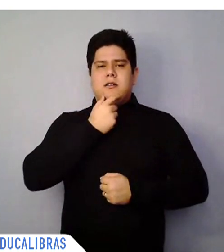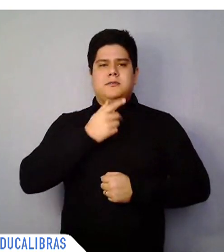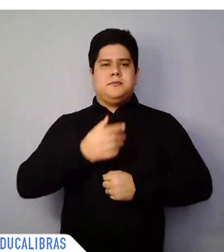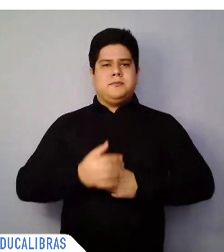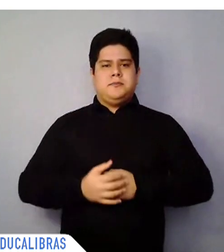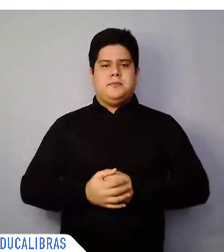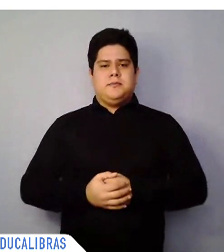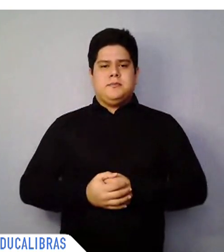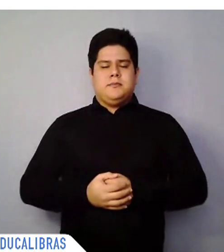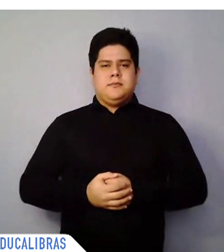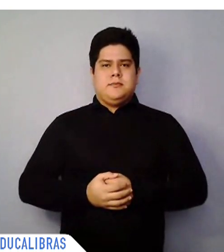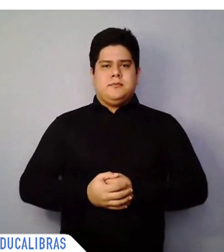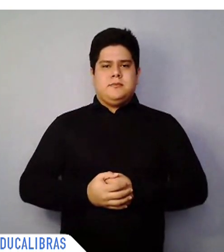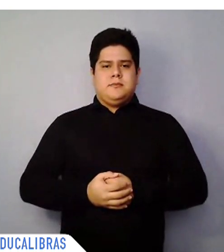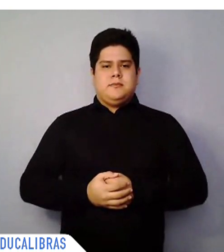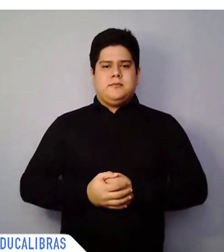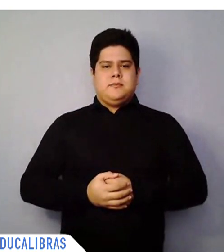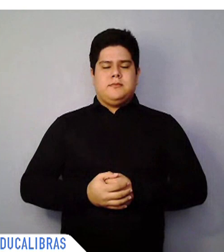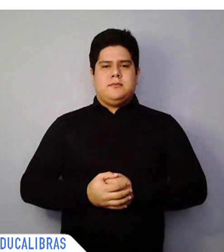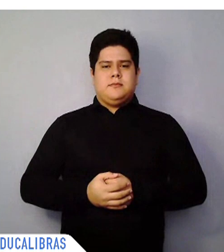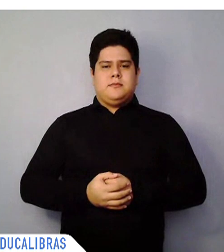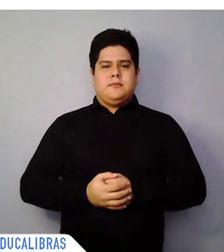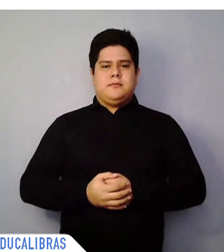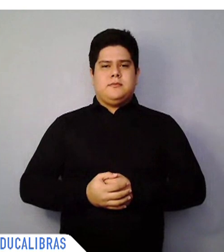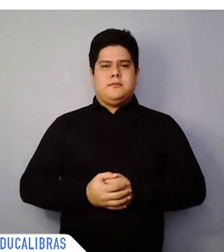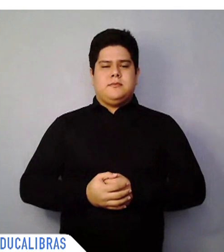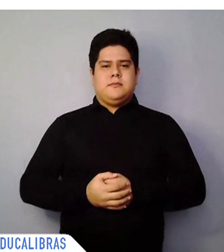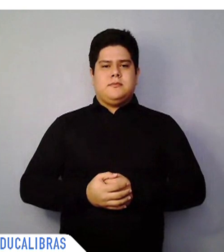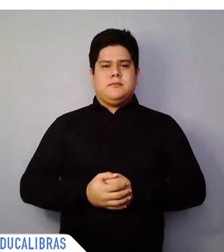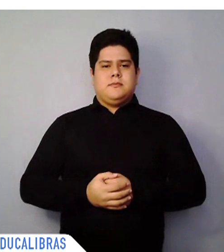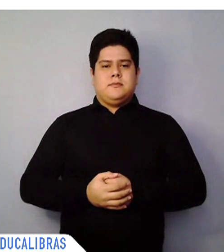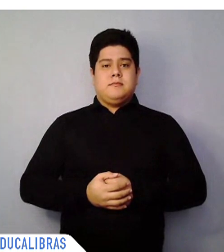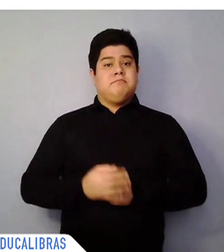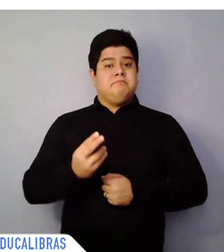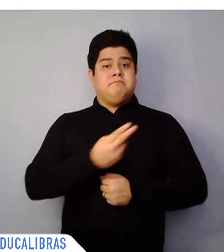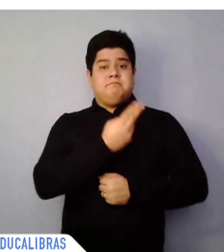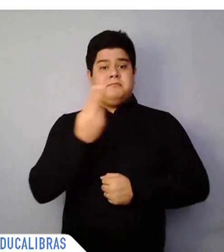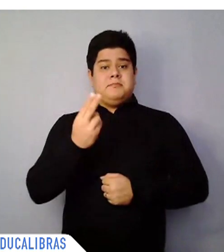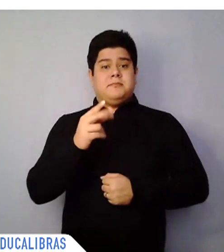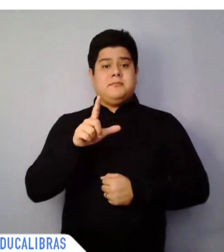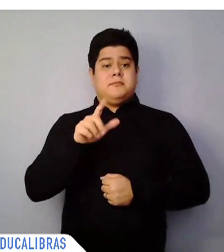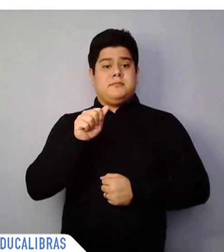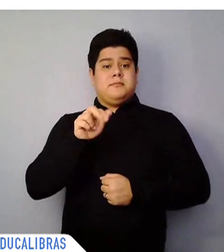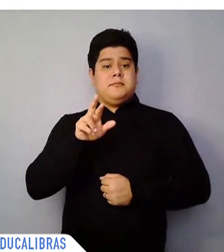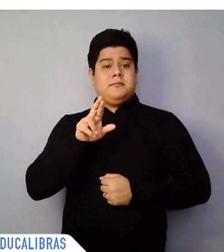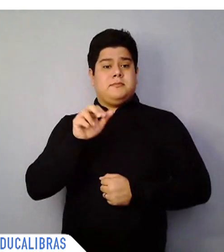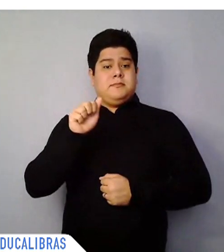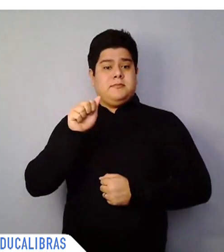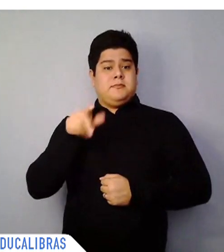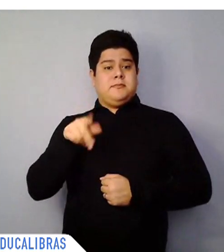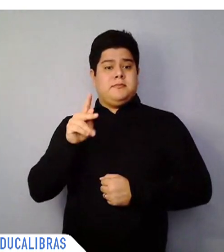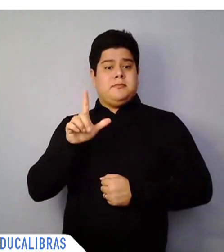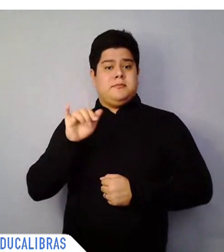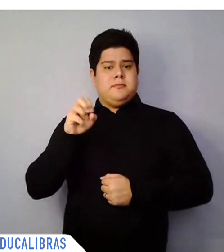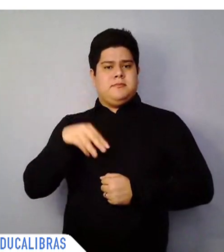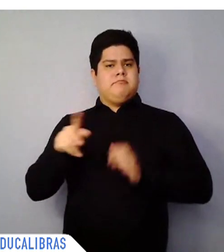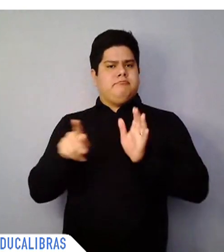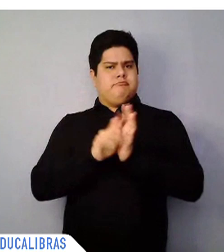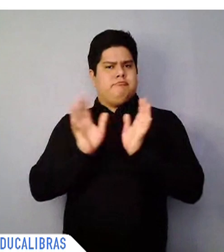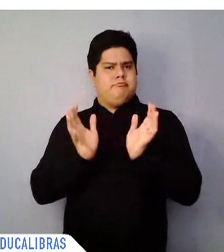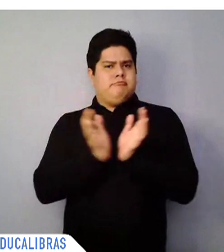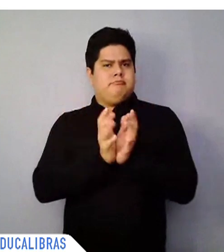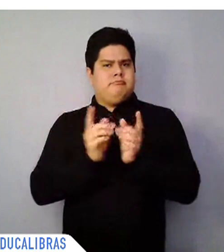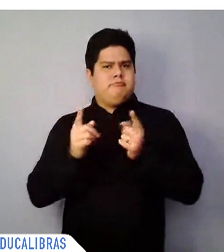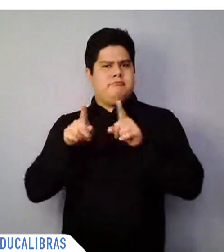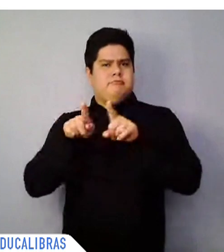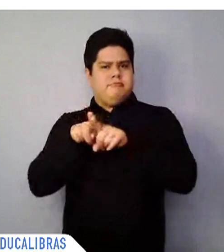a todos que o painel com áudio em português está disponível em nosso canal no YouTube. My name is Laura